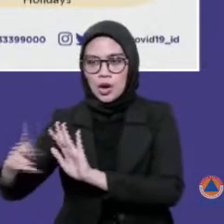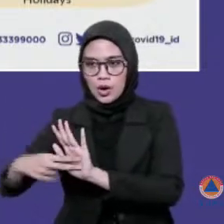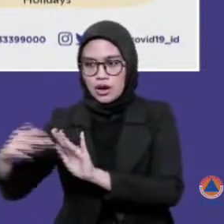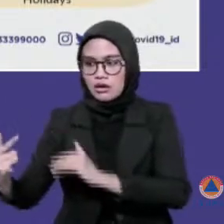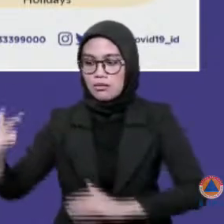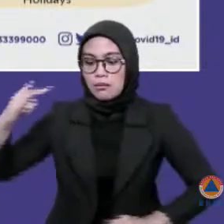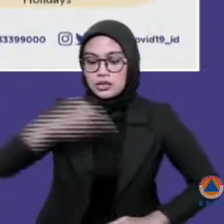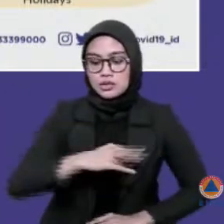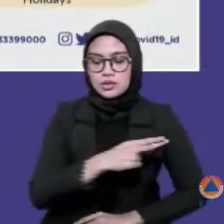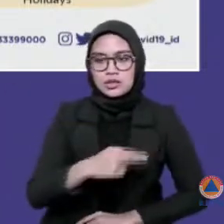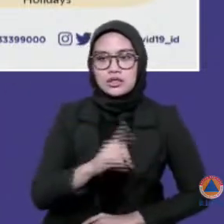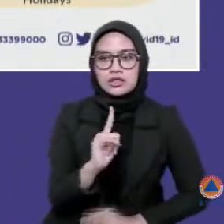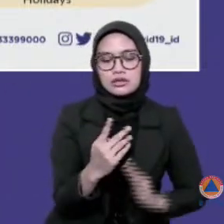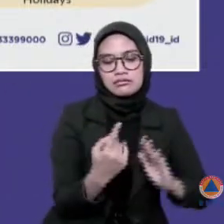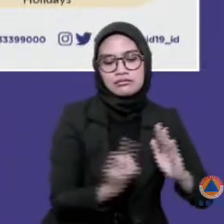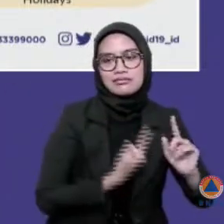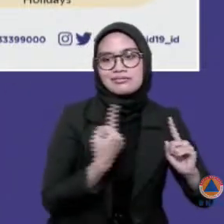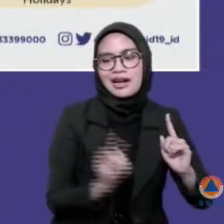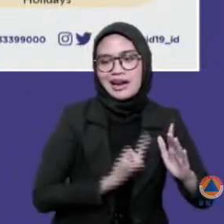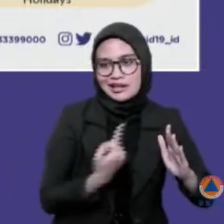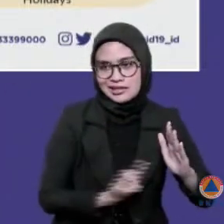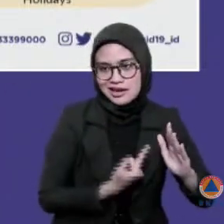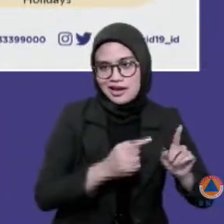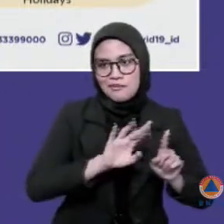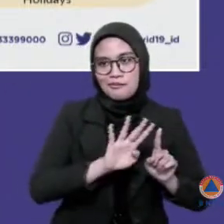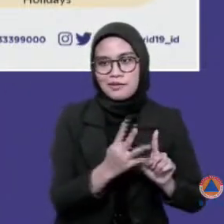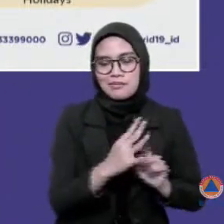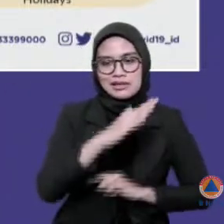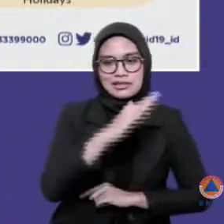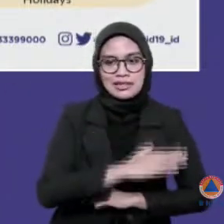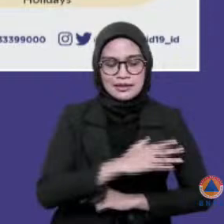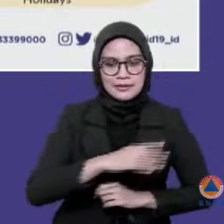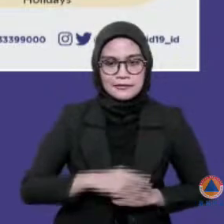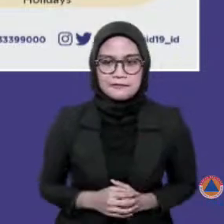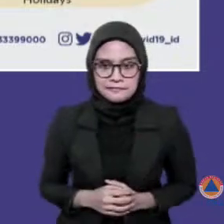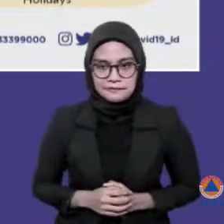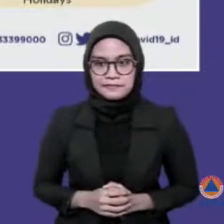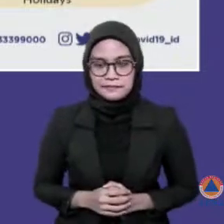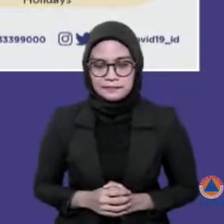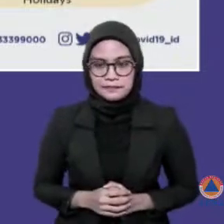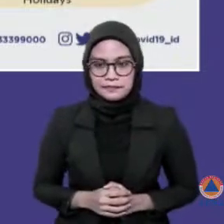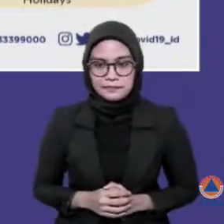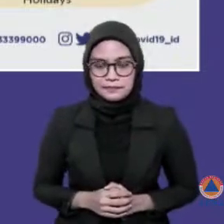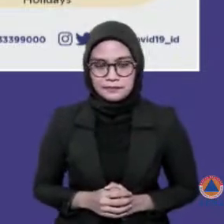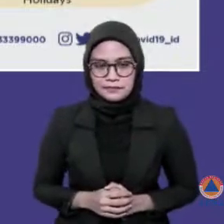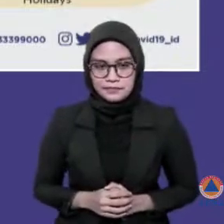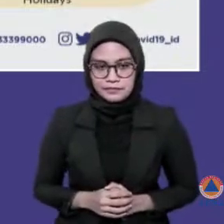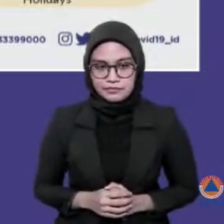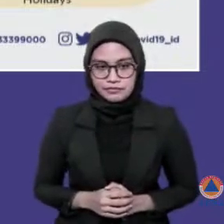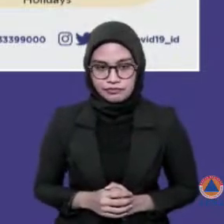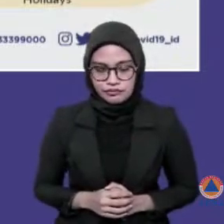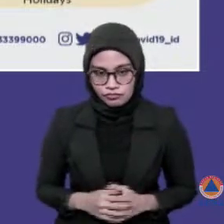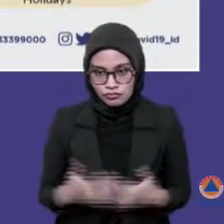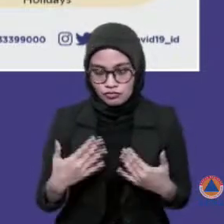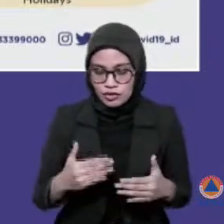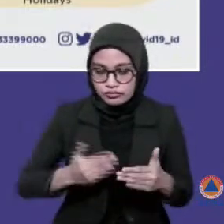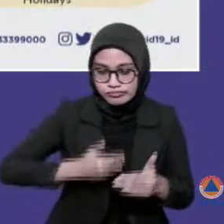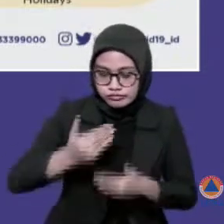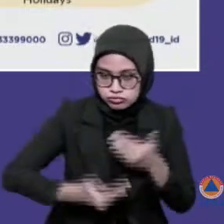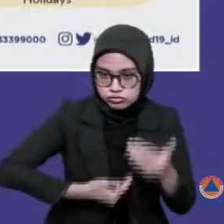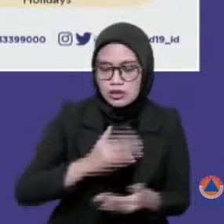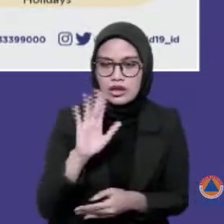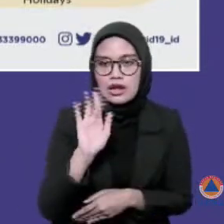variant, the new variant of concern type originating from within the country as well as several